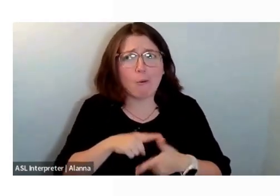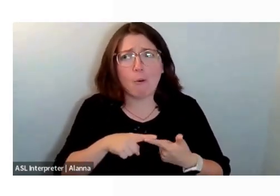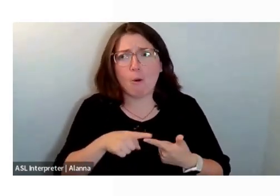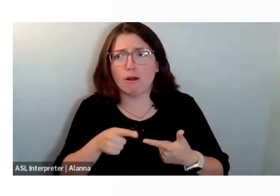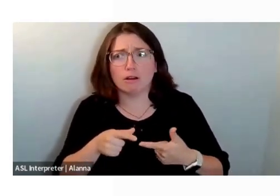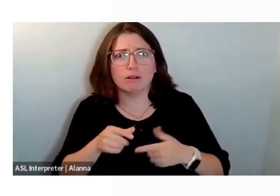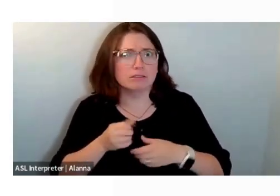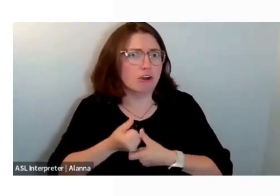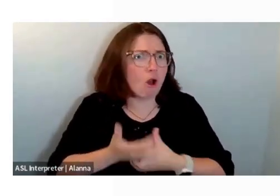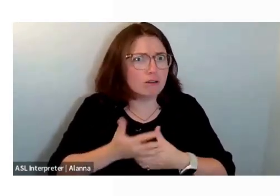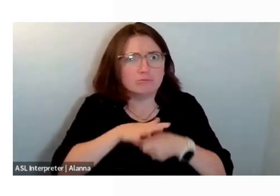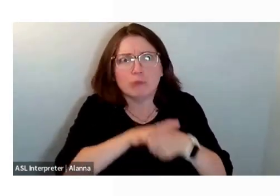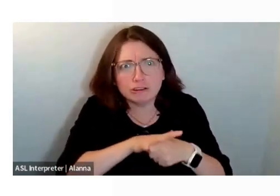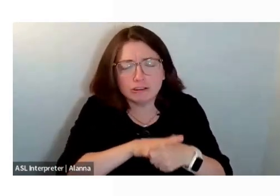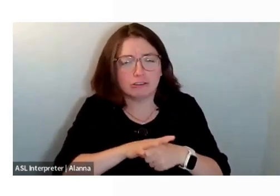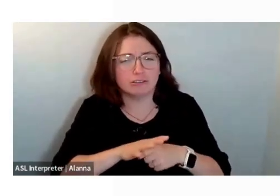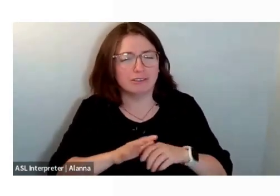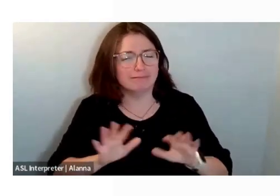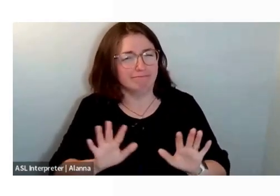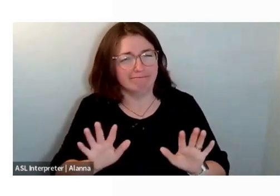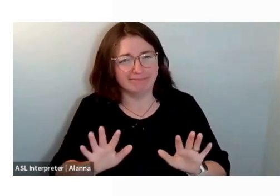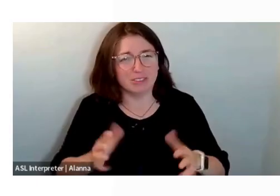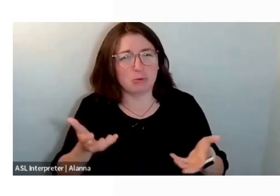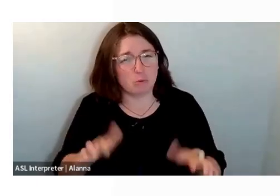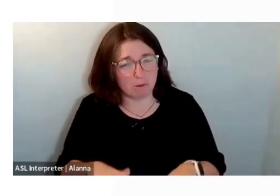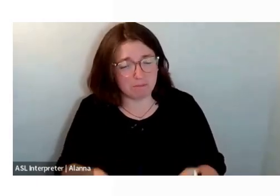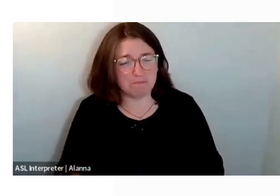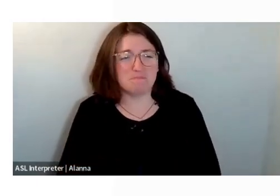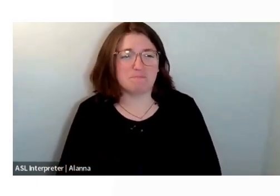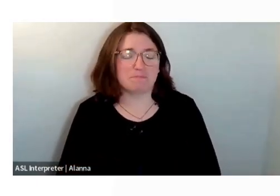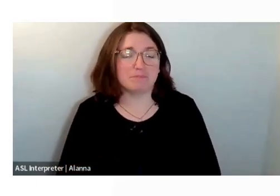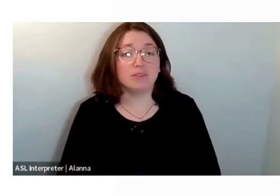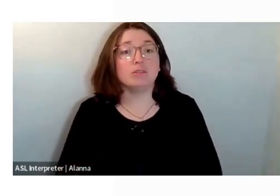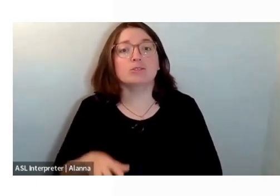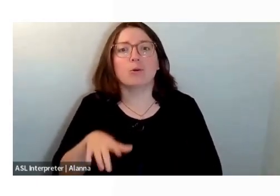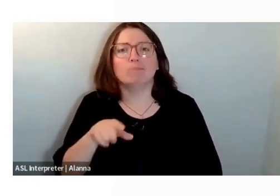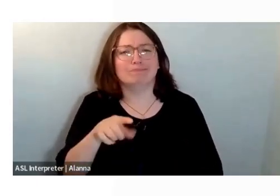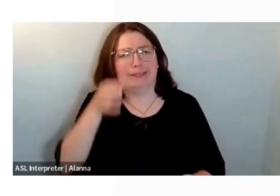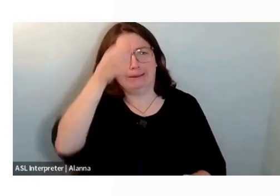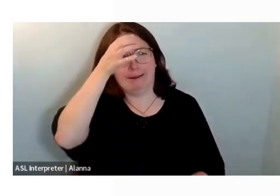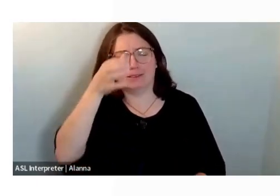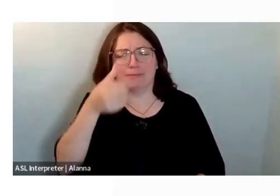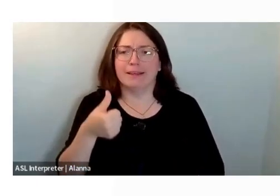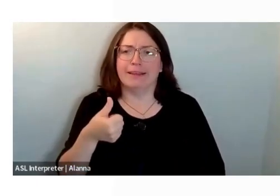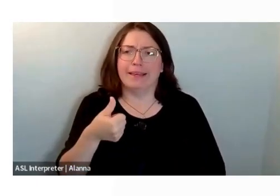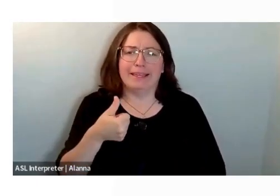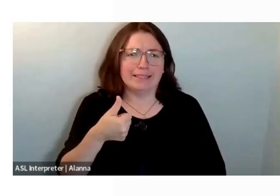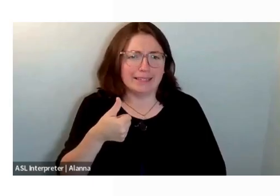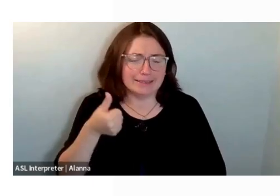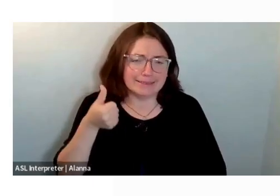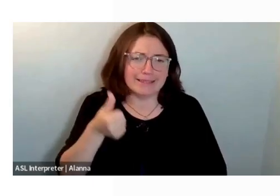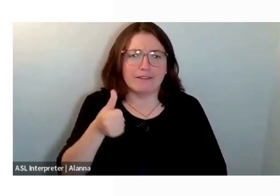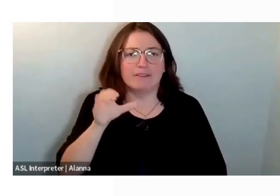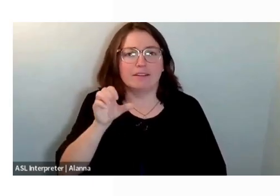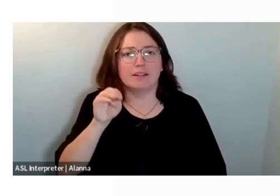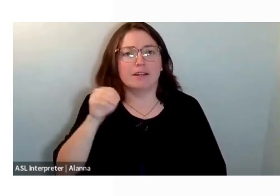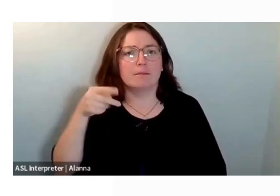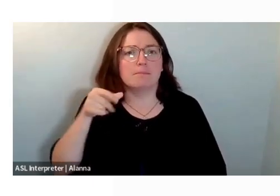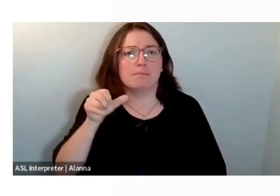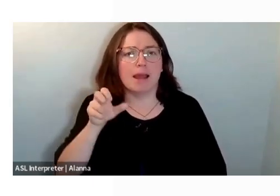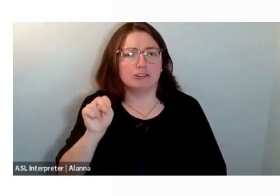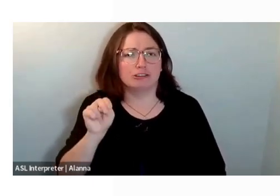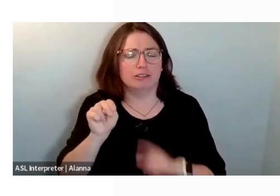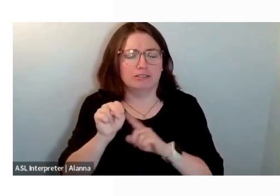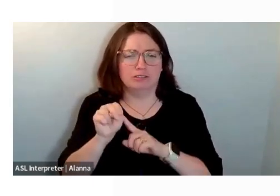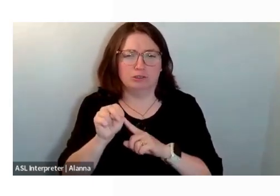you've probably heard about this idea about self-compassion. Self-compassion asks, how do I treat myself